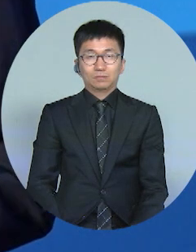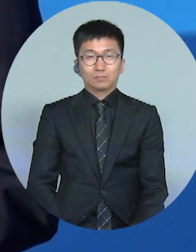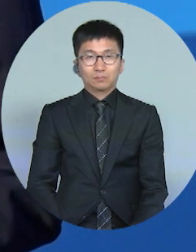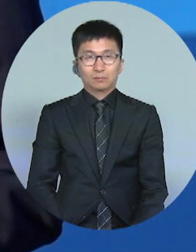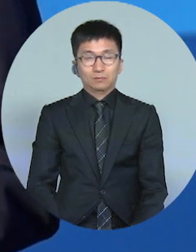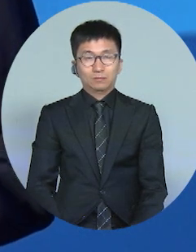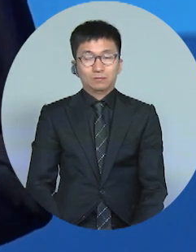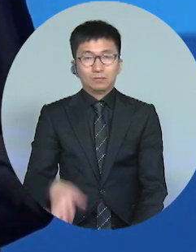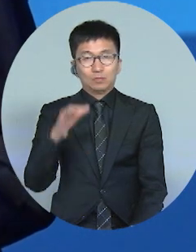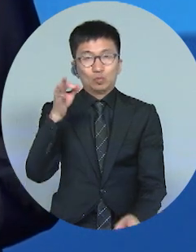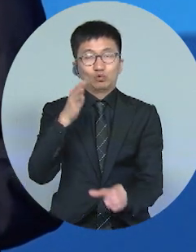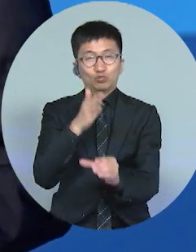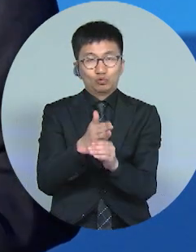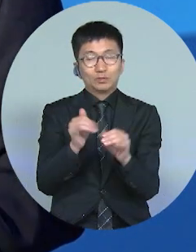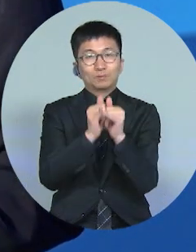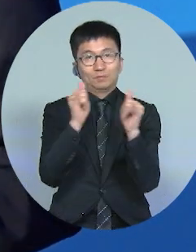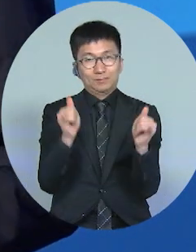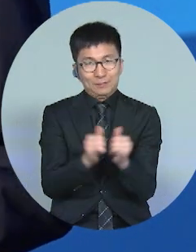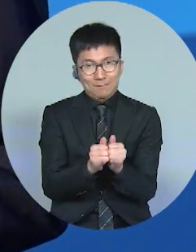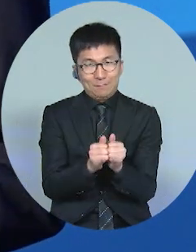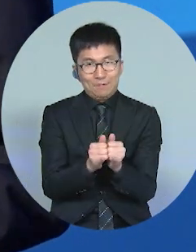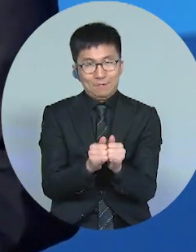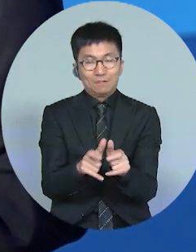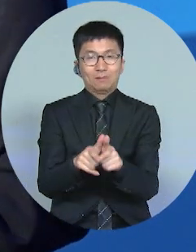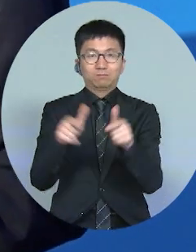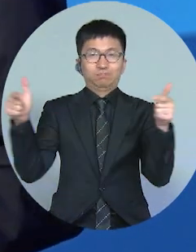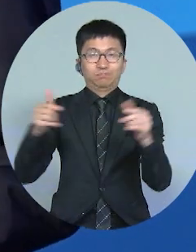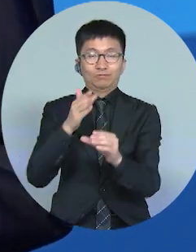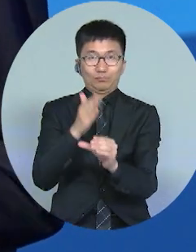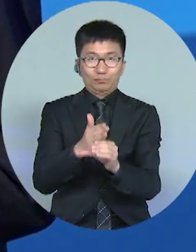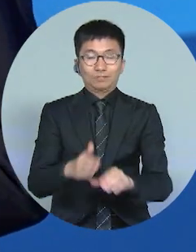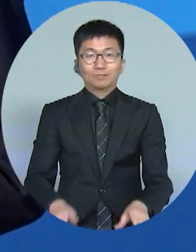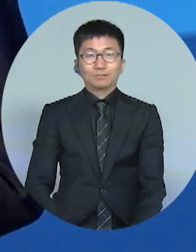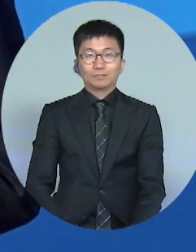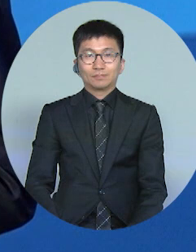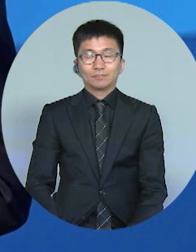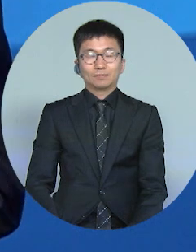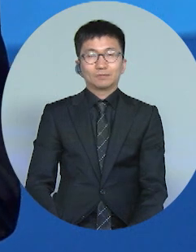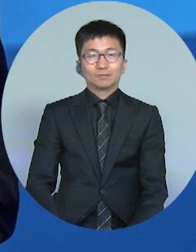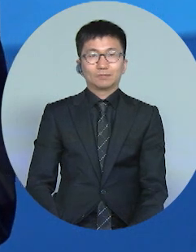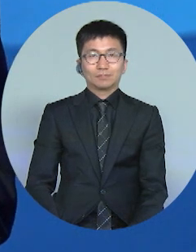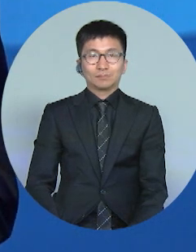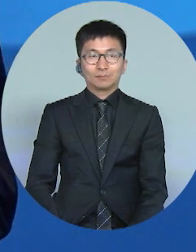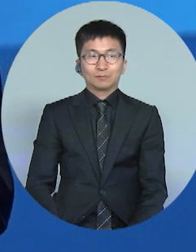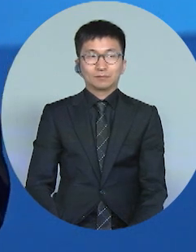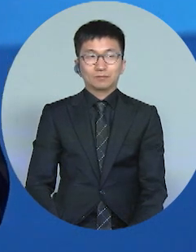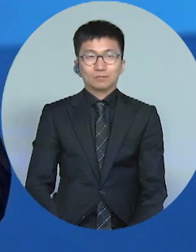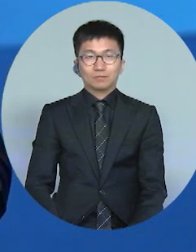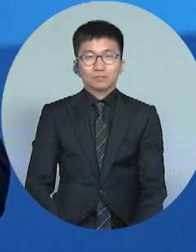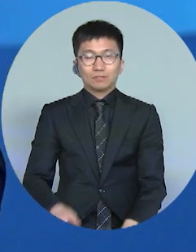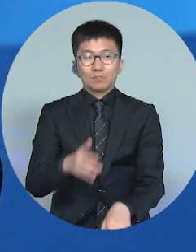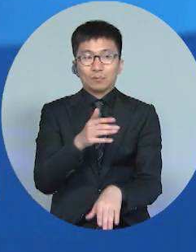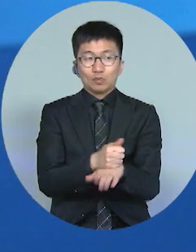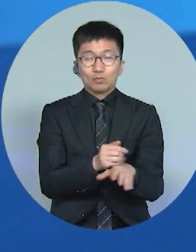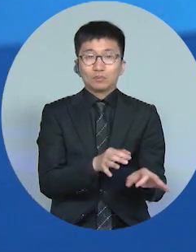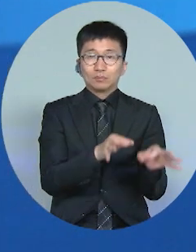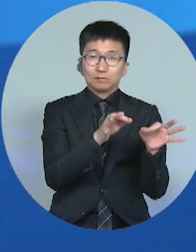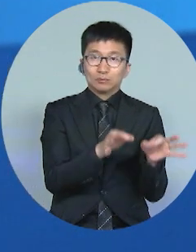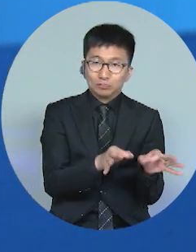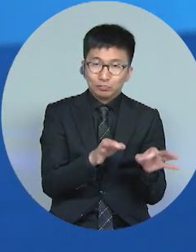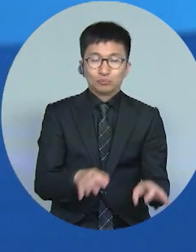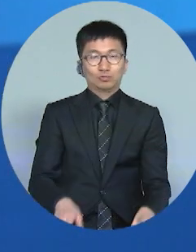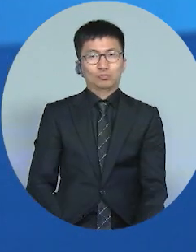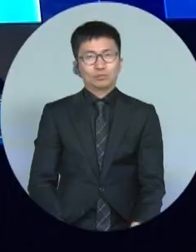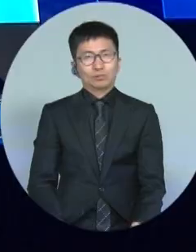the returns to property, physical property, intellectual property, and financial property increased